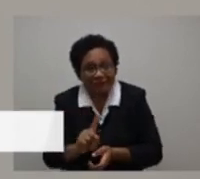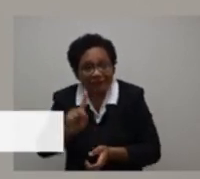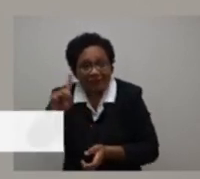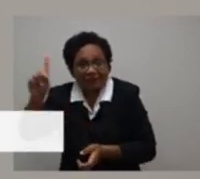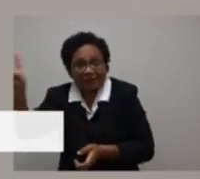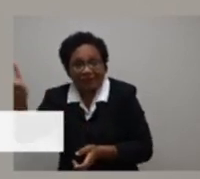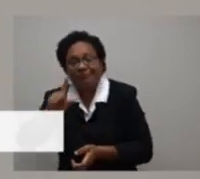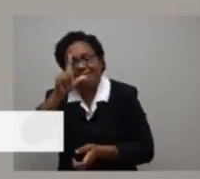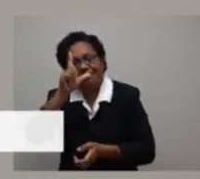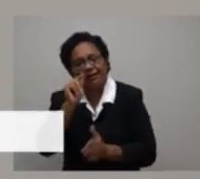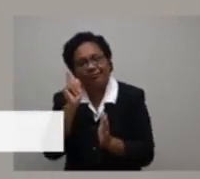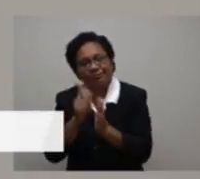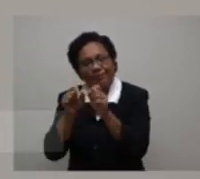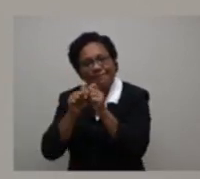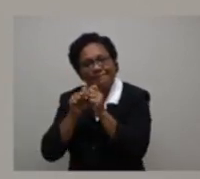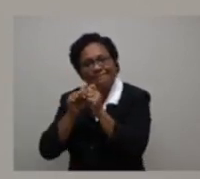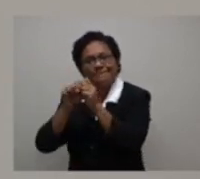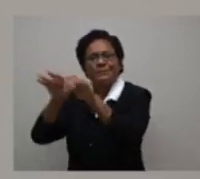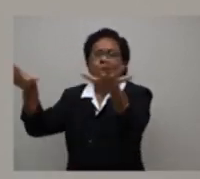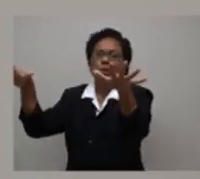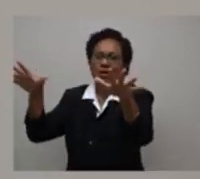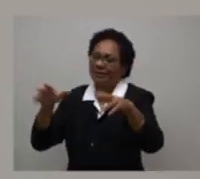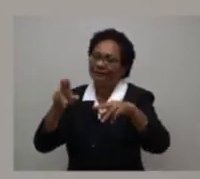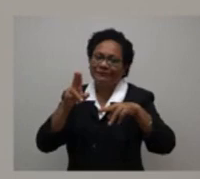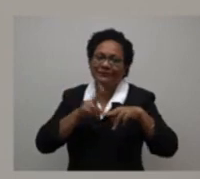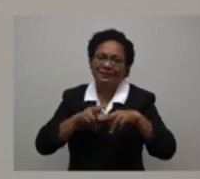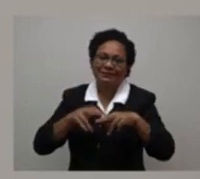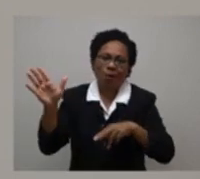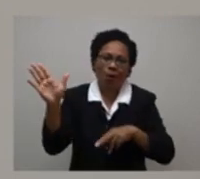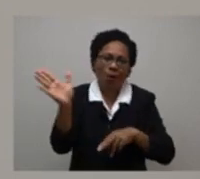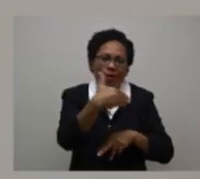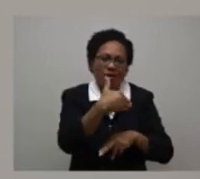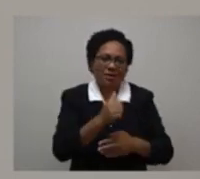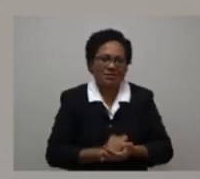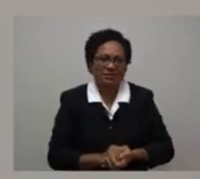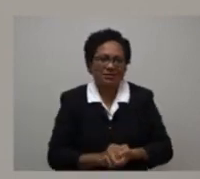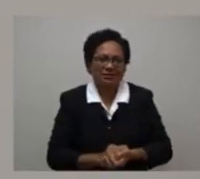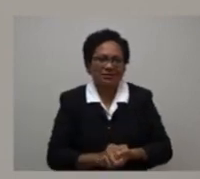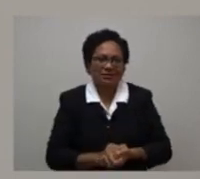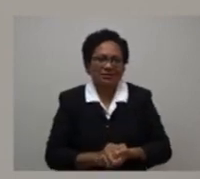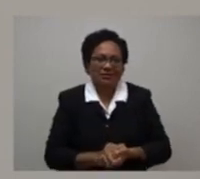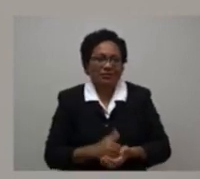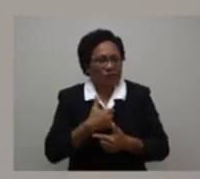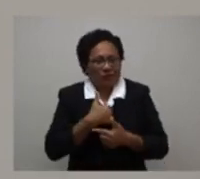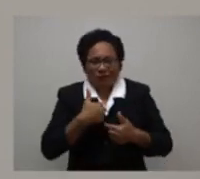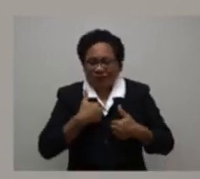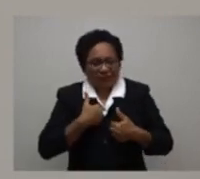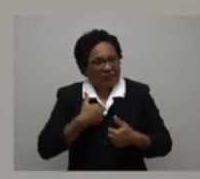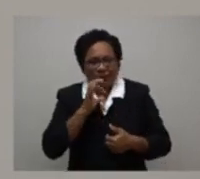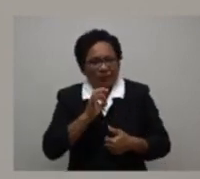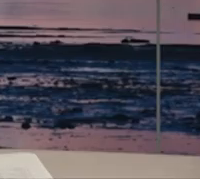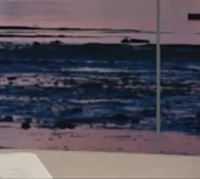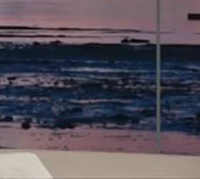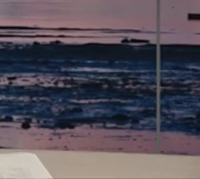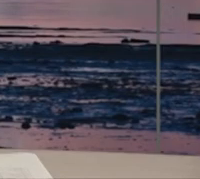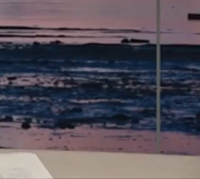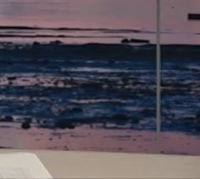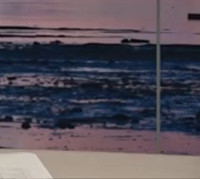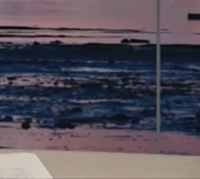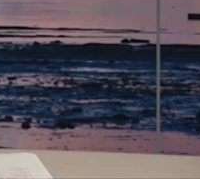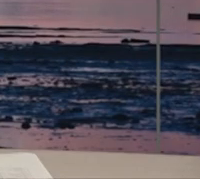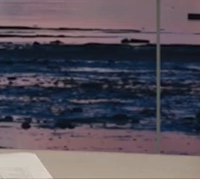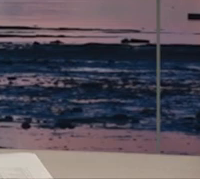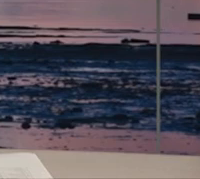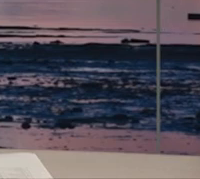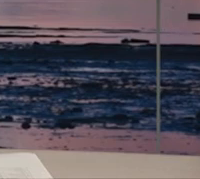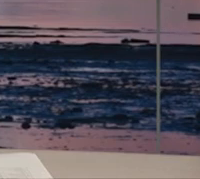individual to ignite an outbreak outside of Viti Levu, a possibility that we have to avoid at all costs.